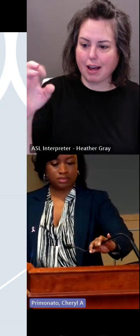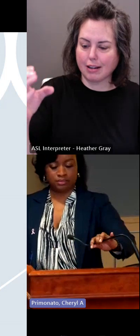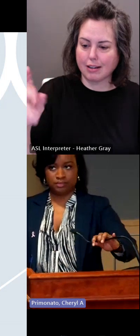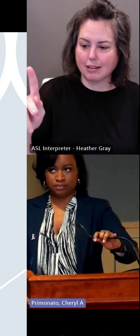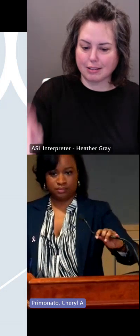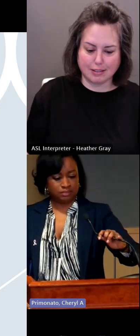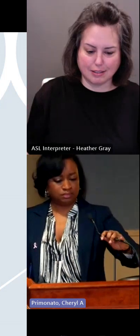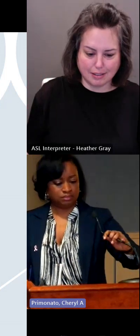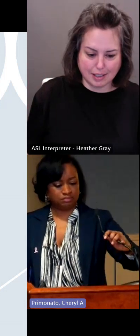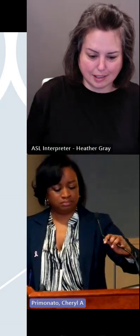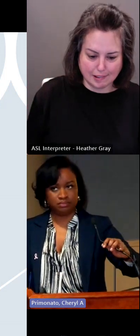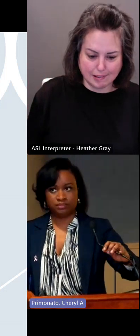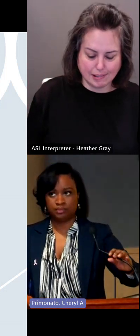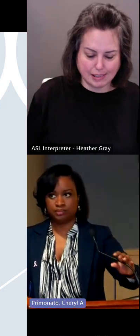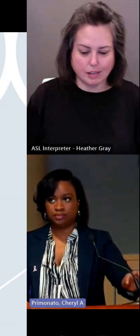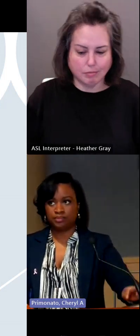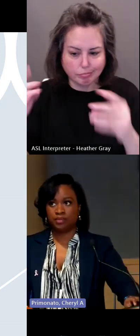Turner. Bergener.